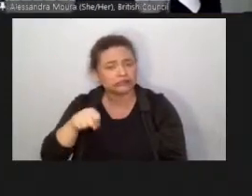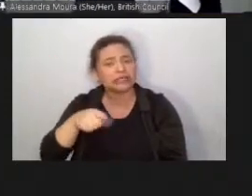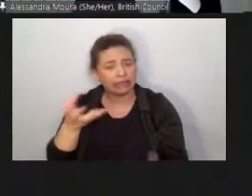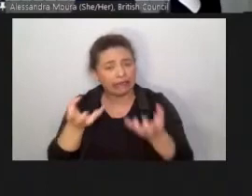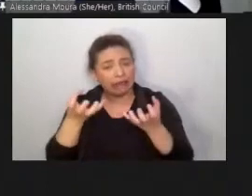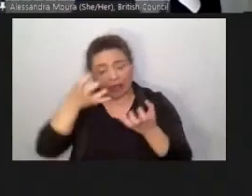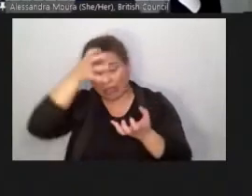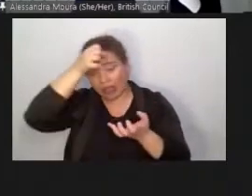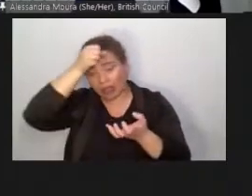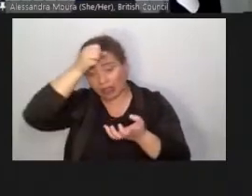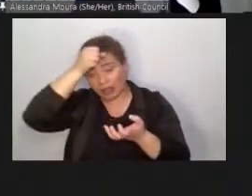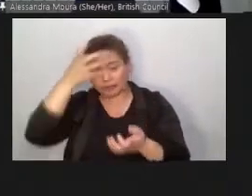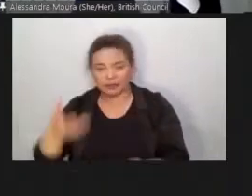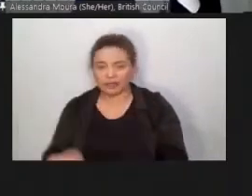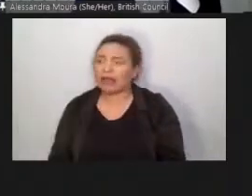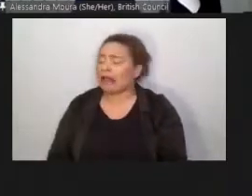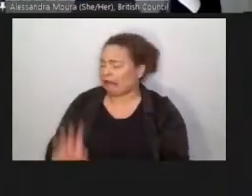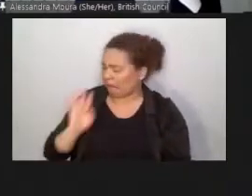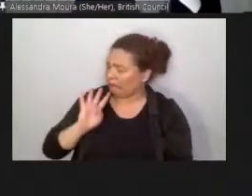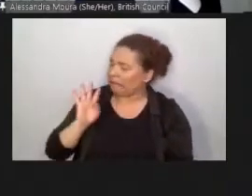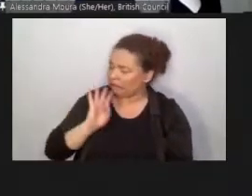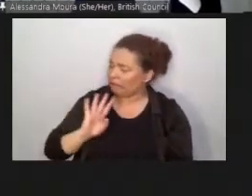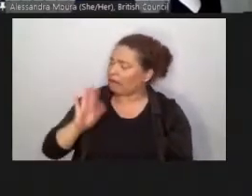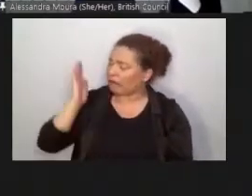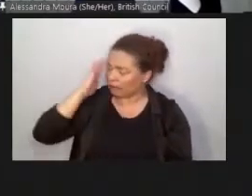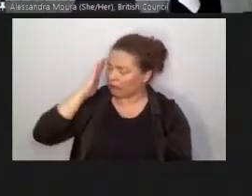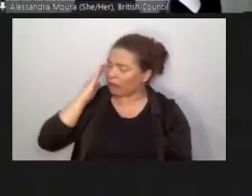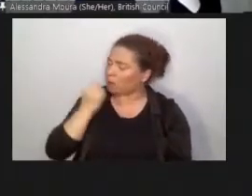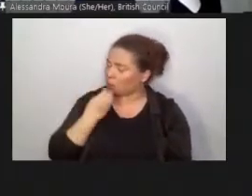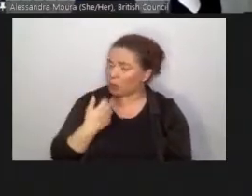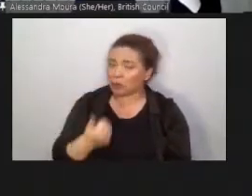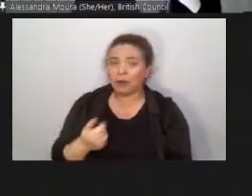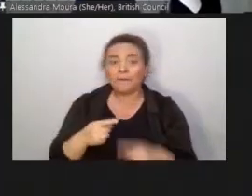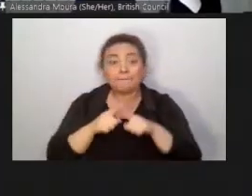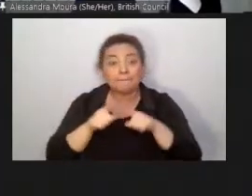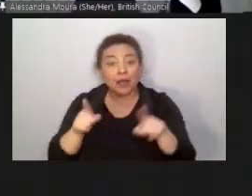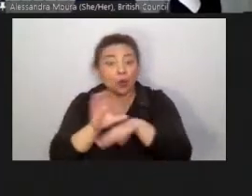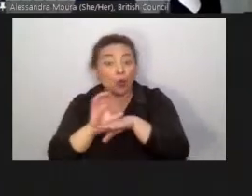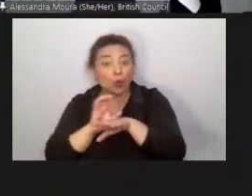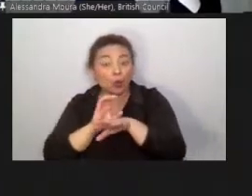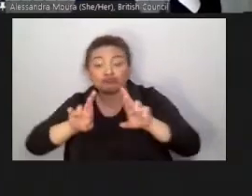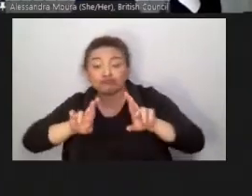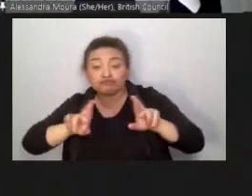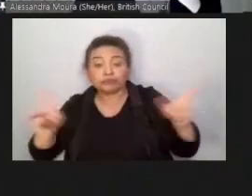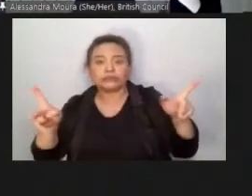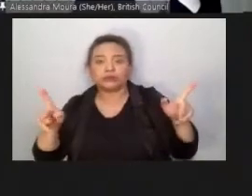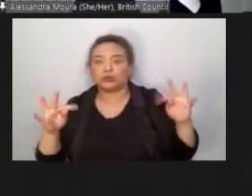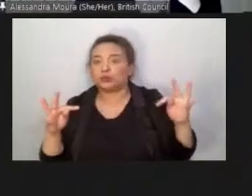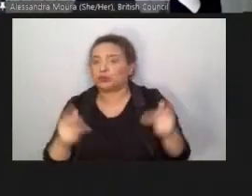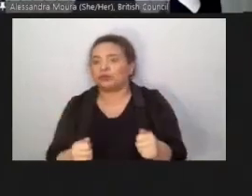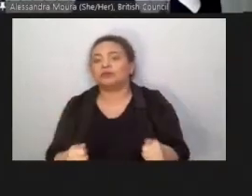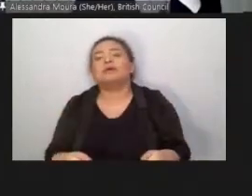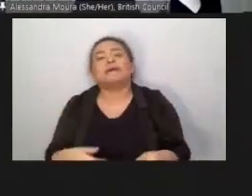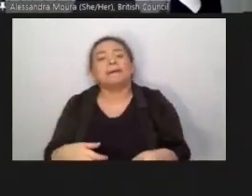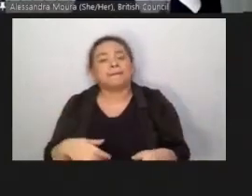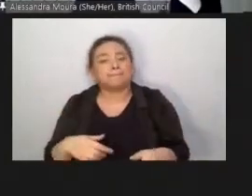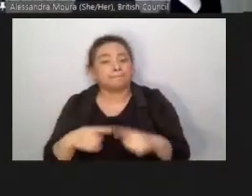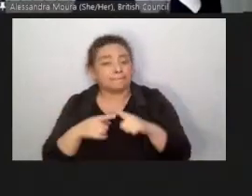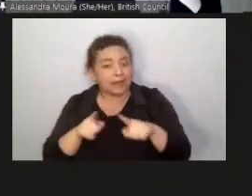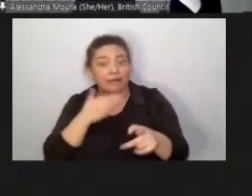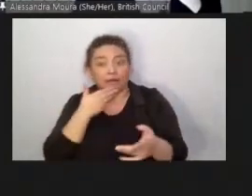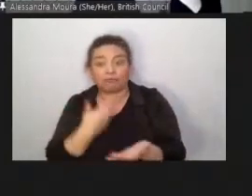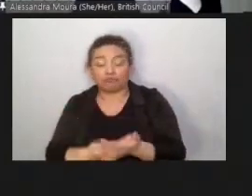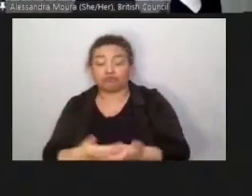another course you could do on that, but it is a fascinating subject. So over to you, Alessandra, about